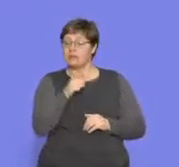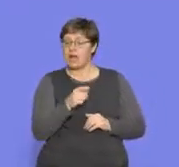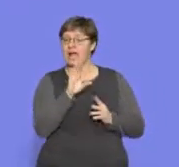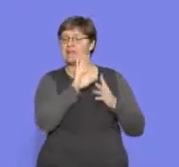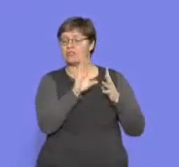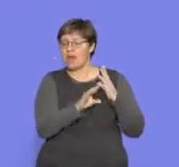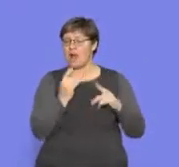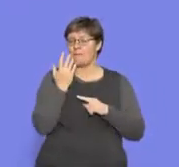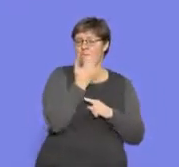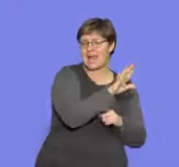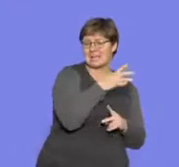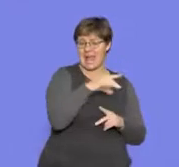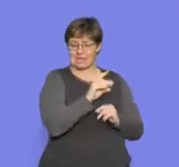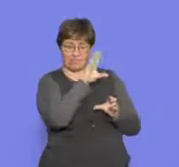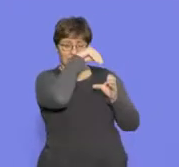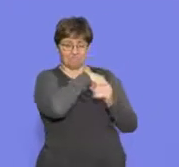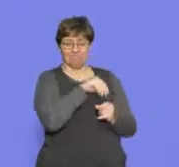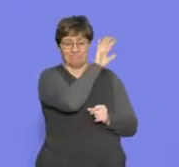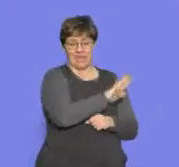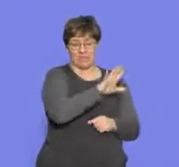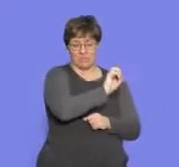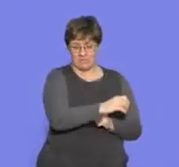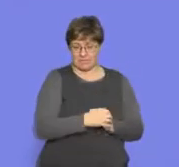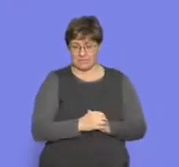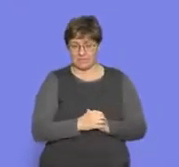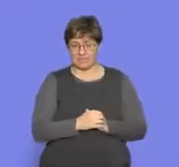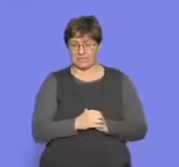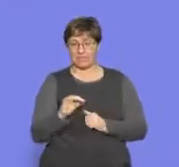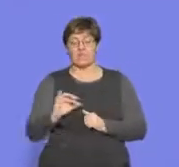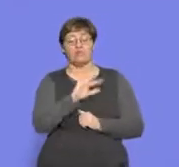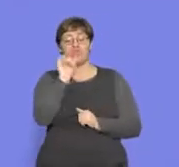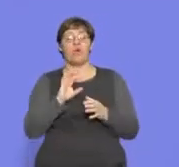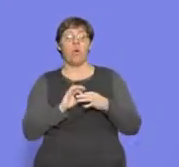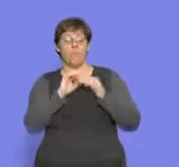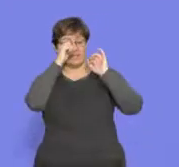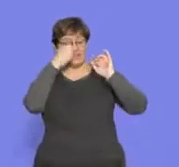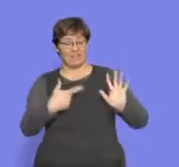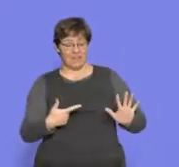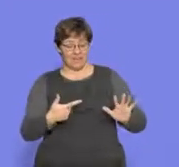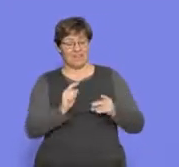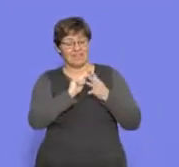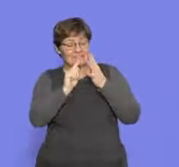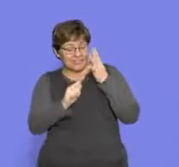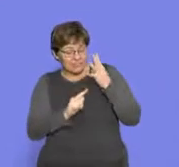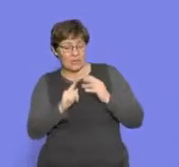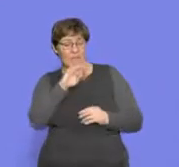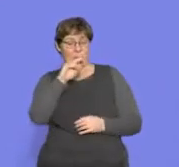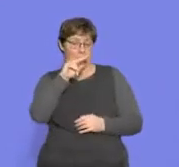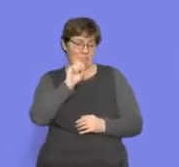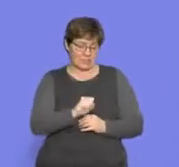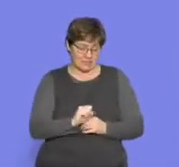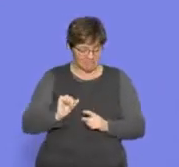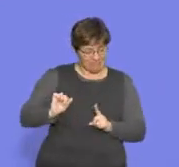is characterized by the type of plants and animals found in that area. South Africa is home to 7 distinct terrestrial